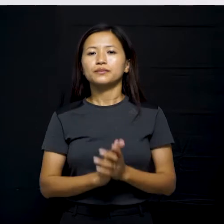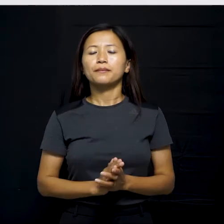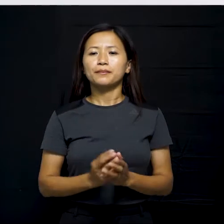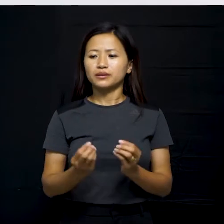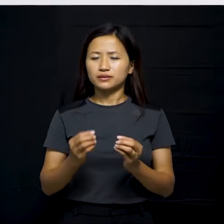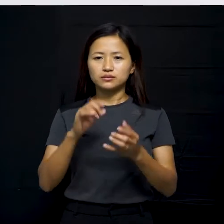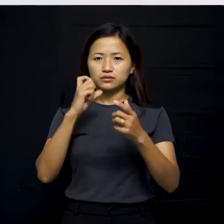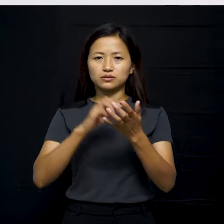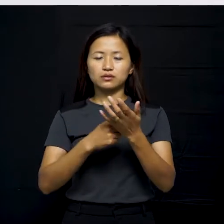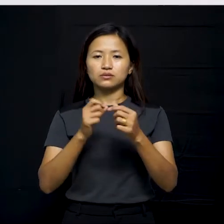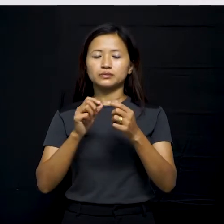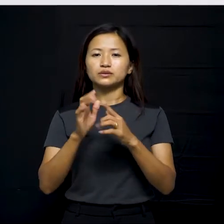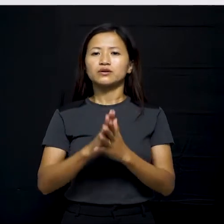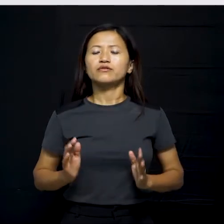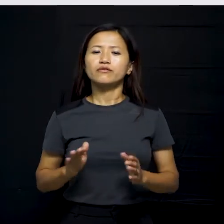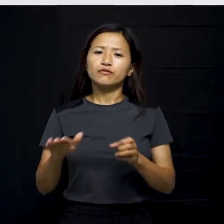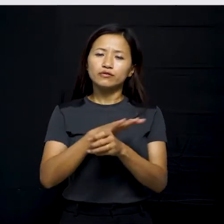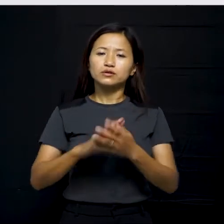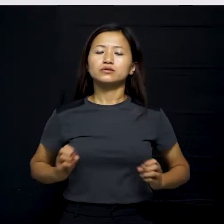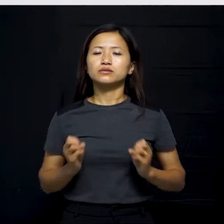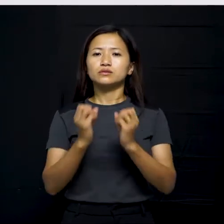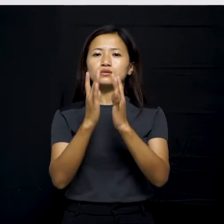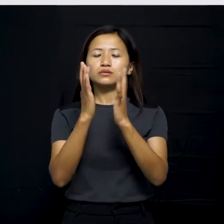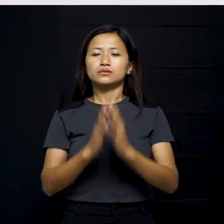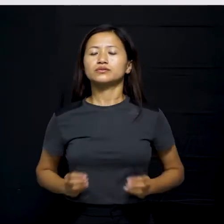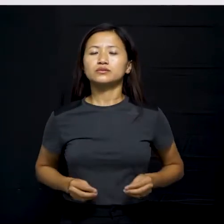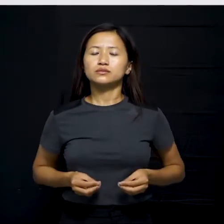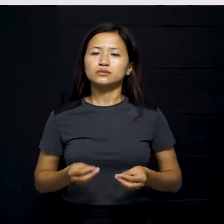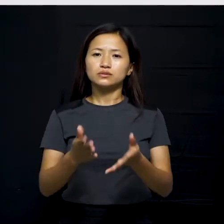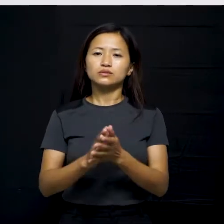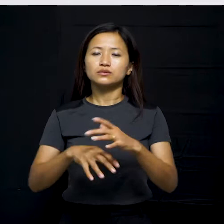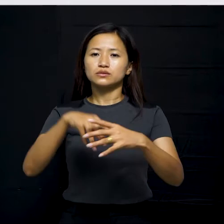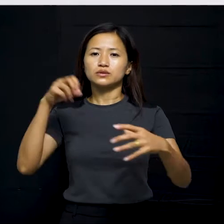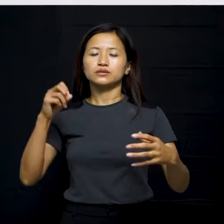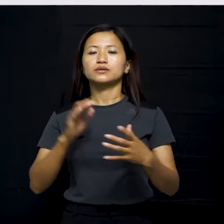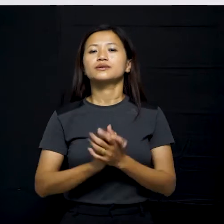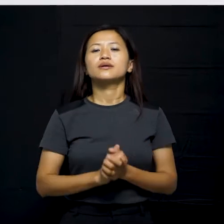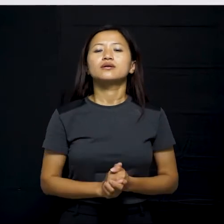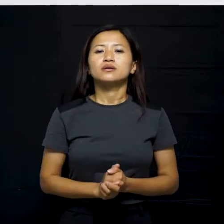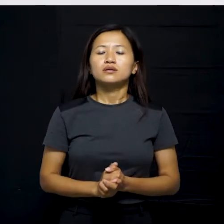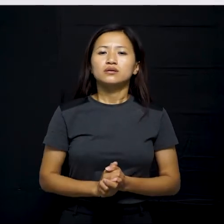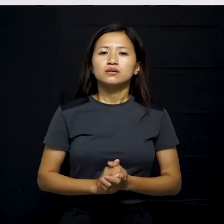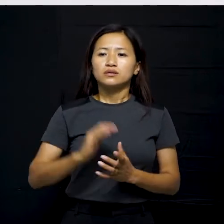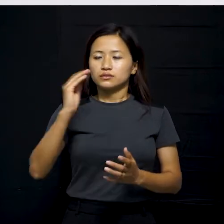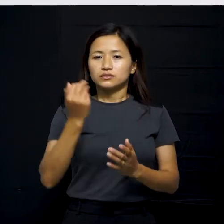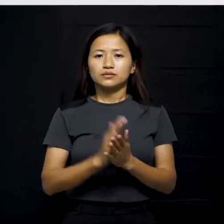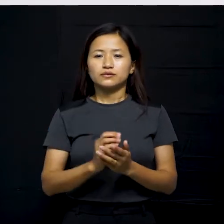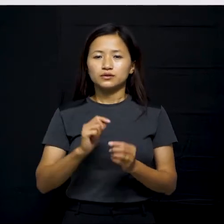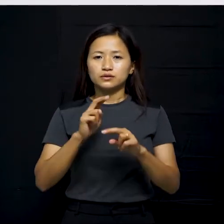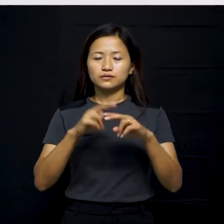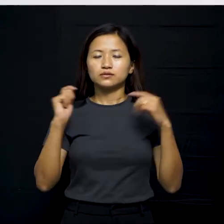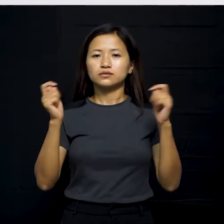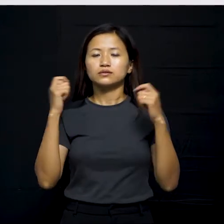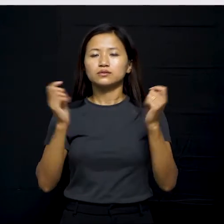in the field, and when they're fully grown and ready to be taken out. So that is harvest time, right? So some of these festivals